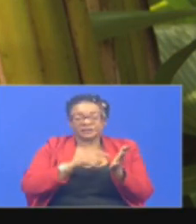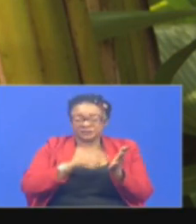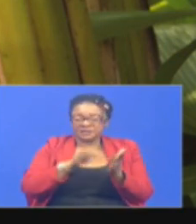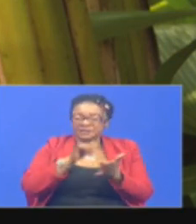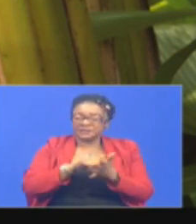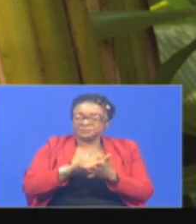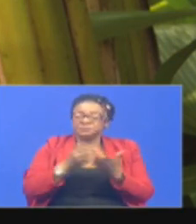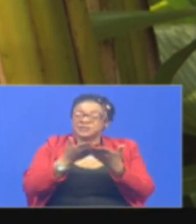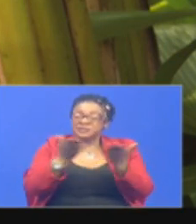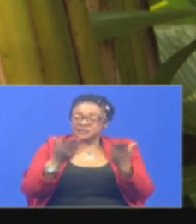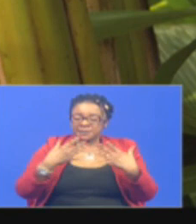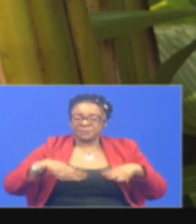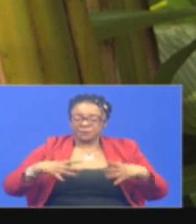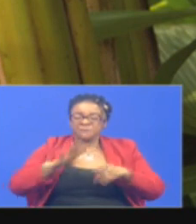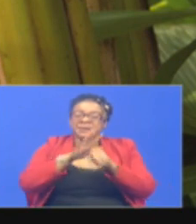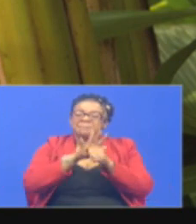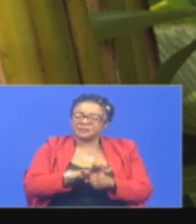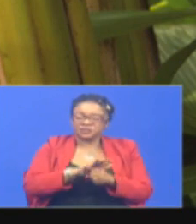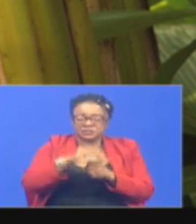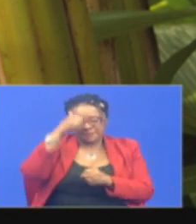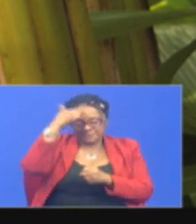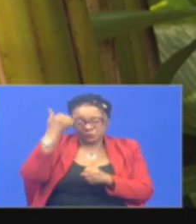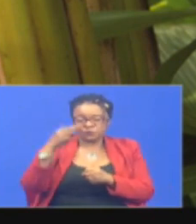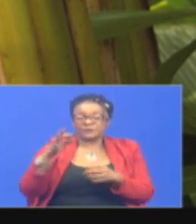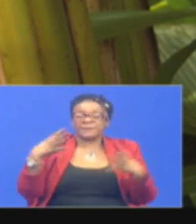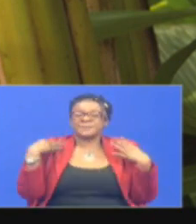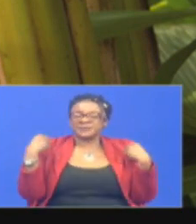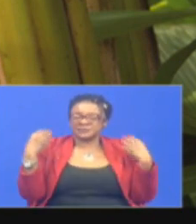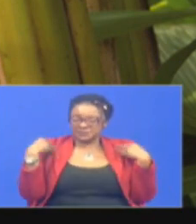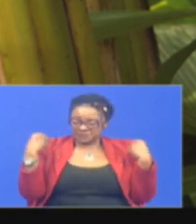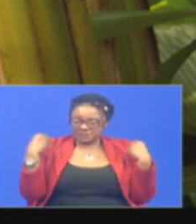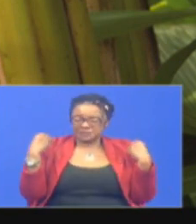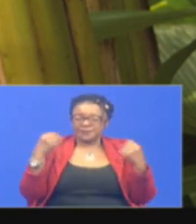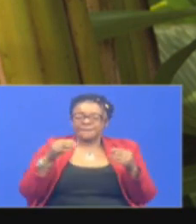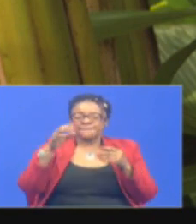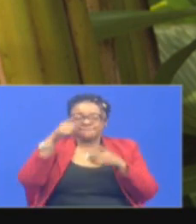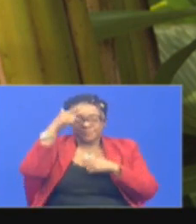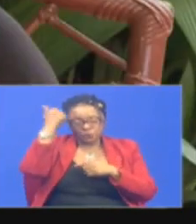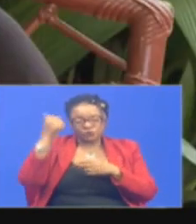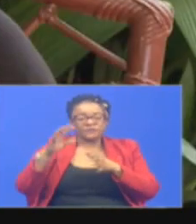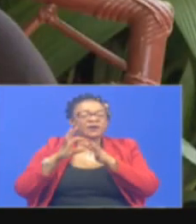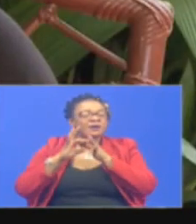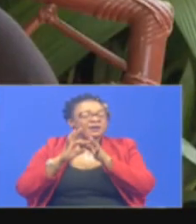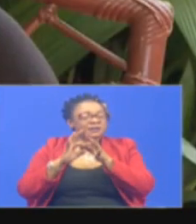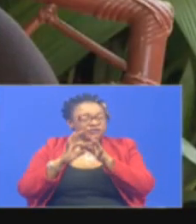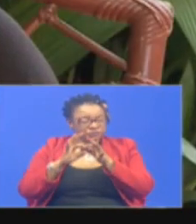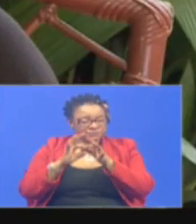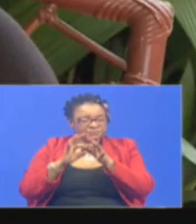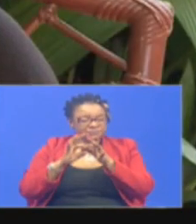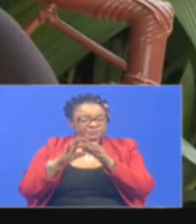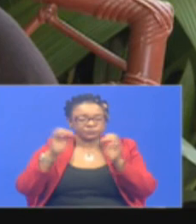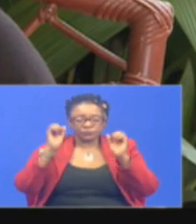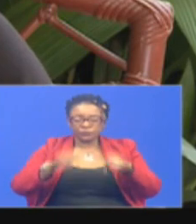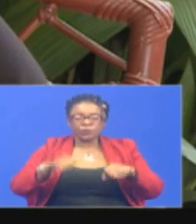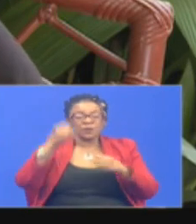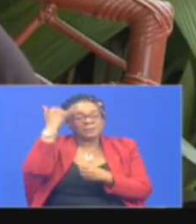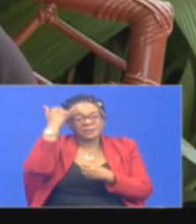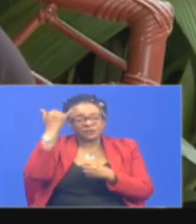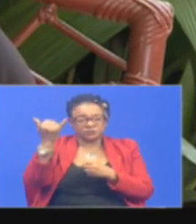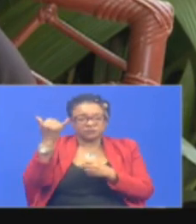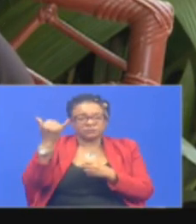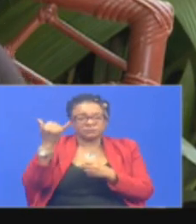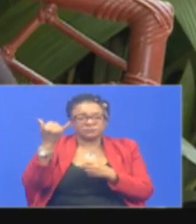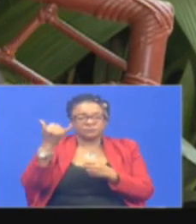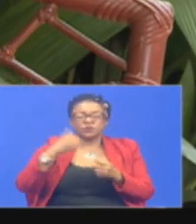people have been marginalized because of practices, because of culture, because of tradition. You can imagine that there are places in